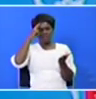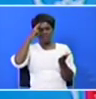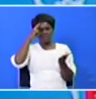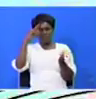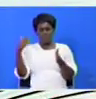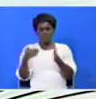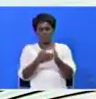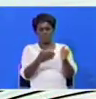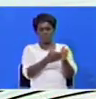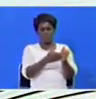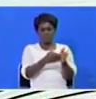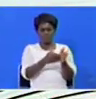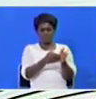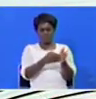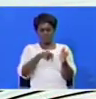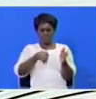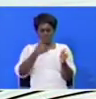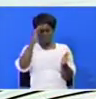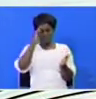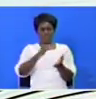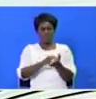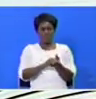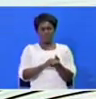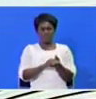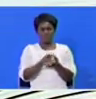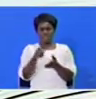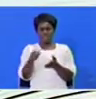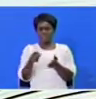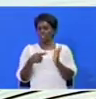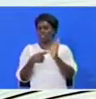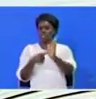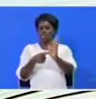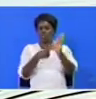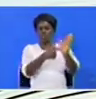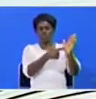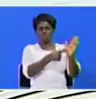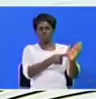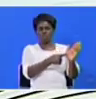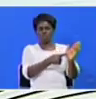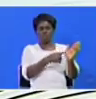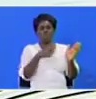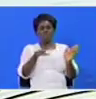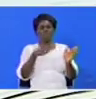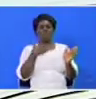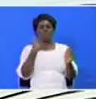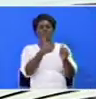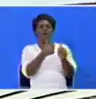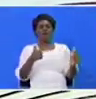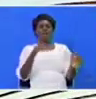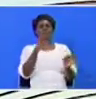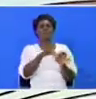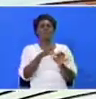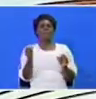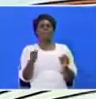delay, because we actually believe these whole shenanigans are about trying to avoid the election on the 8th of